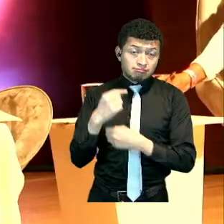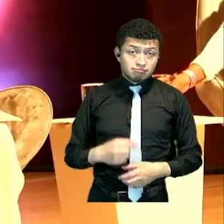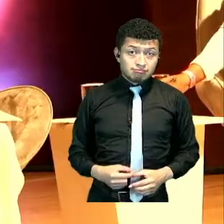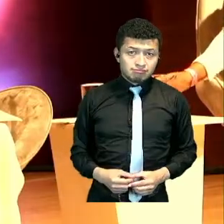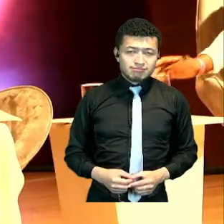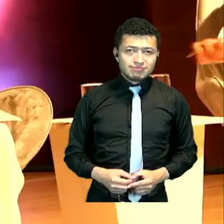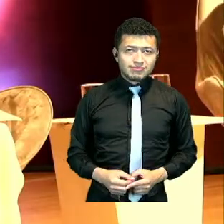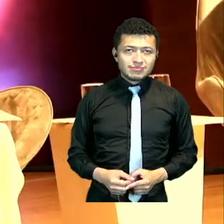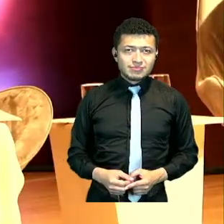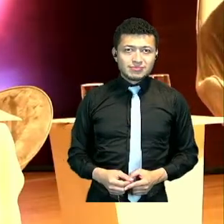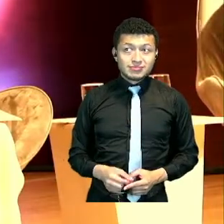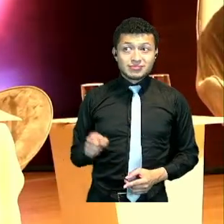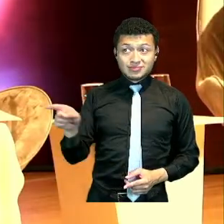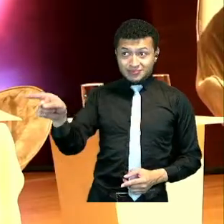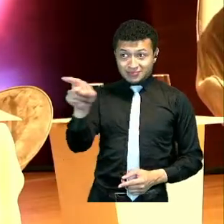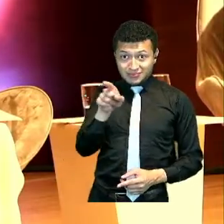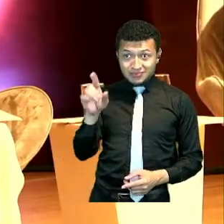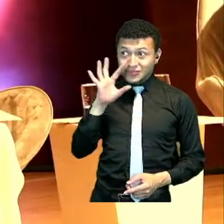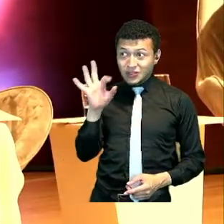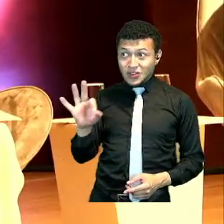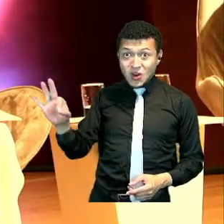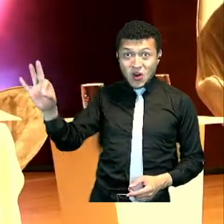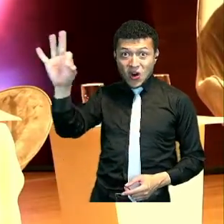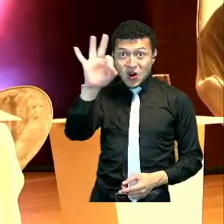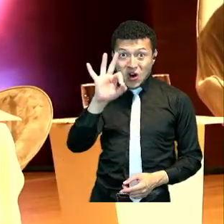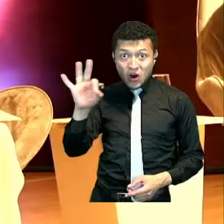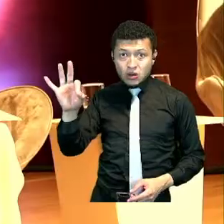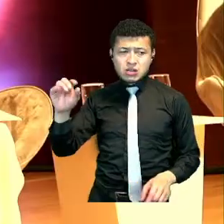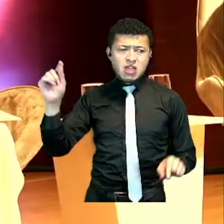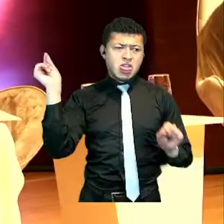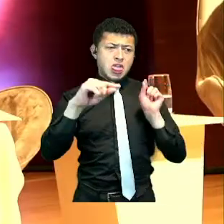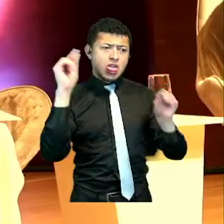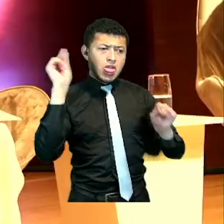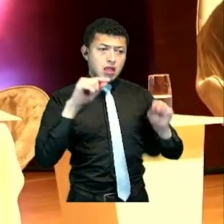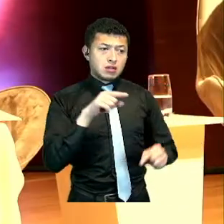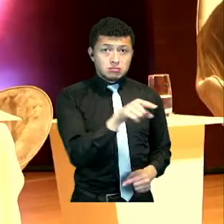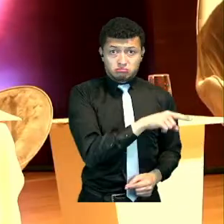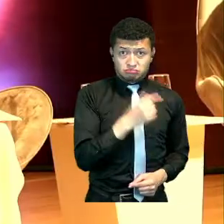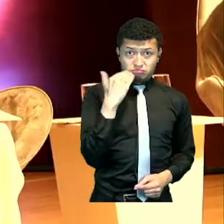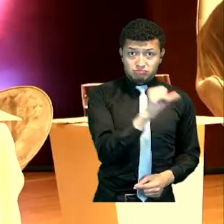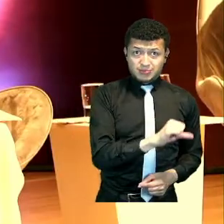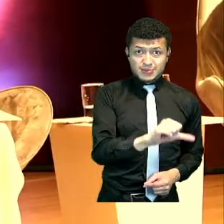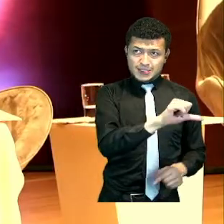And I understood that as long as people were saying this